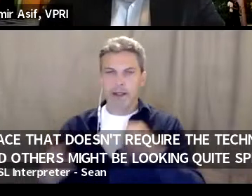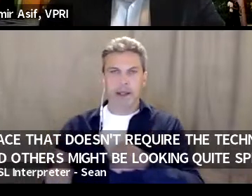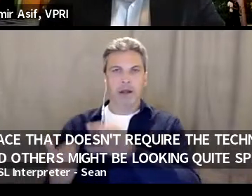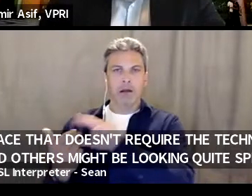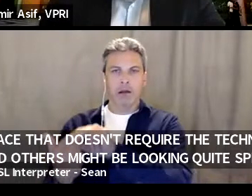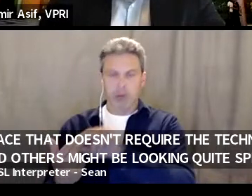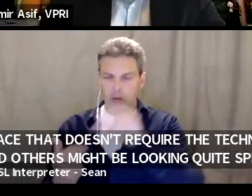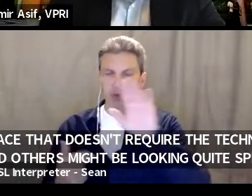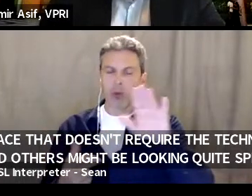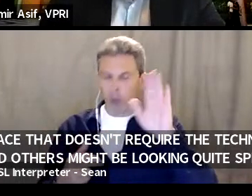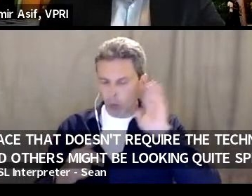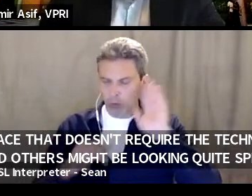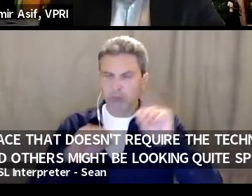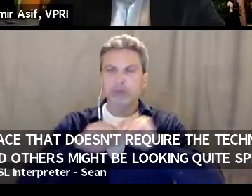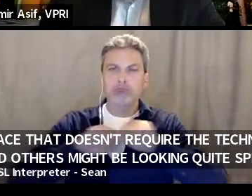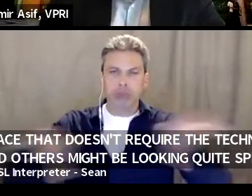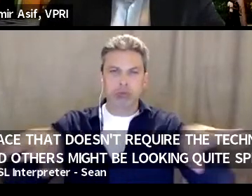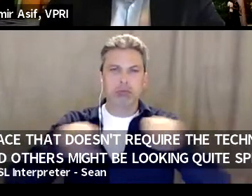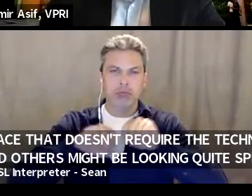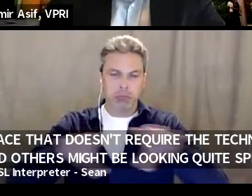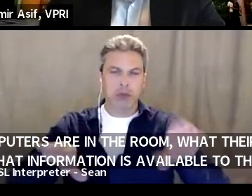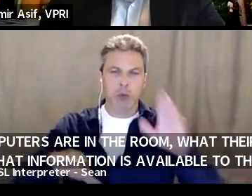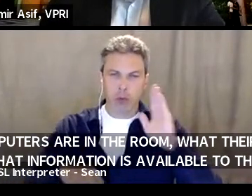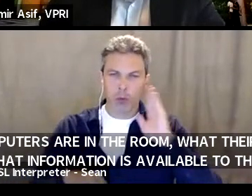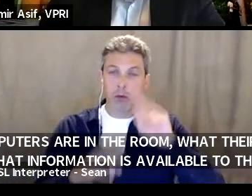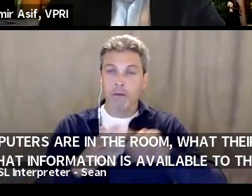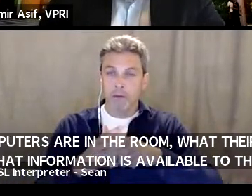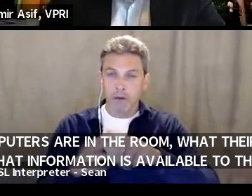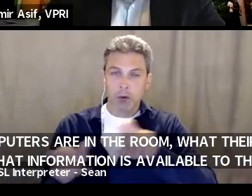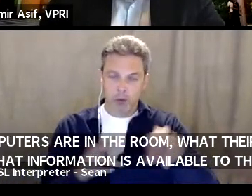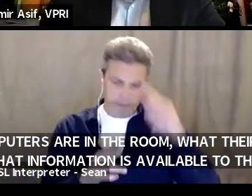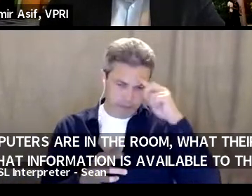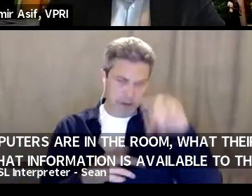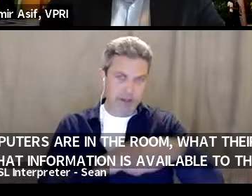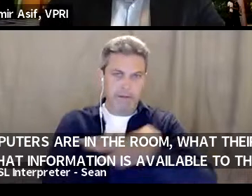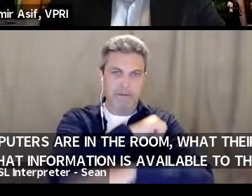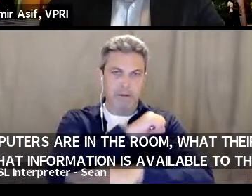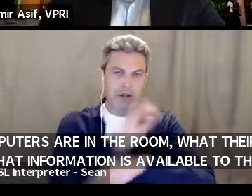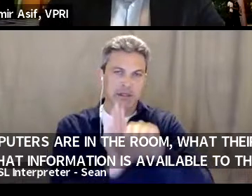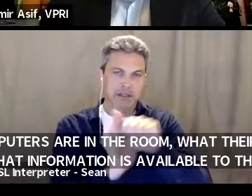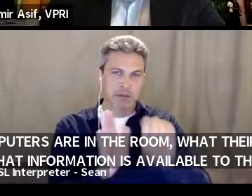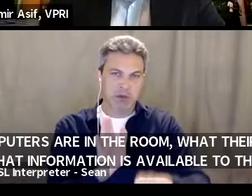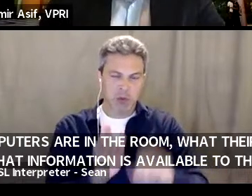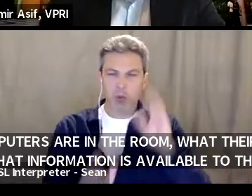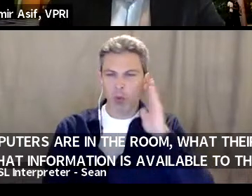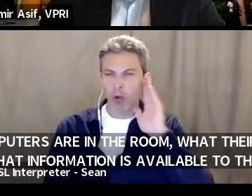we'll communicate that before the start of term. It'll come out in August.